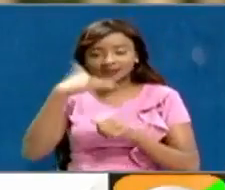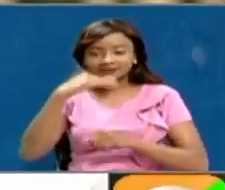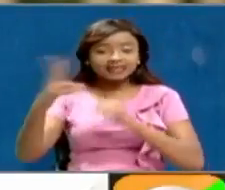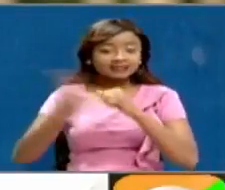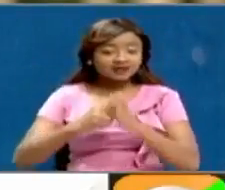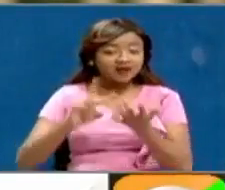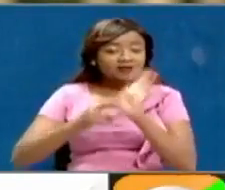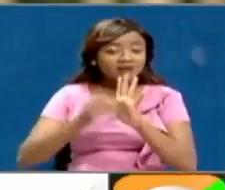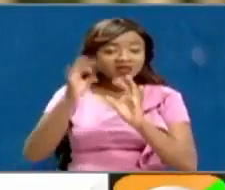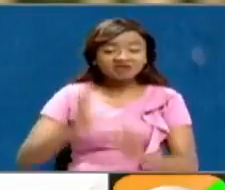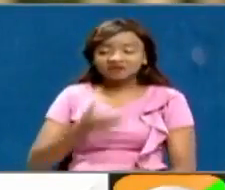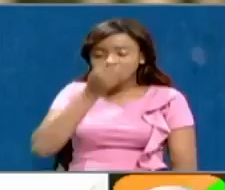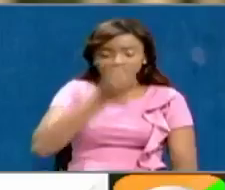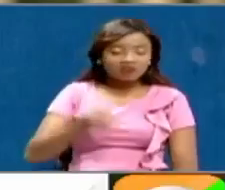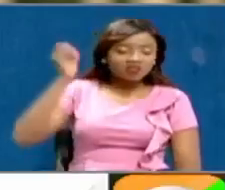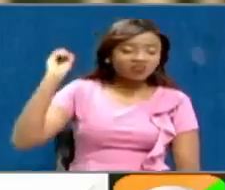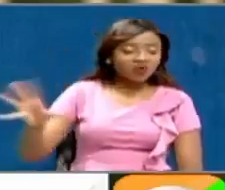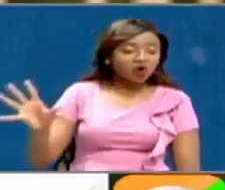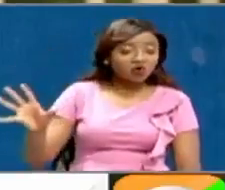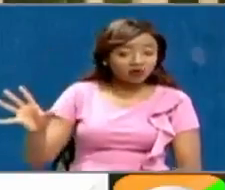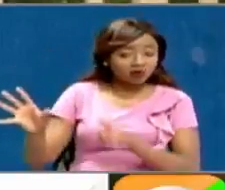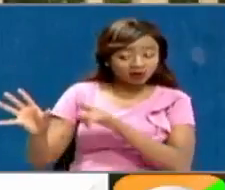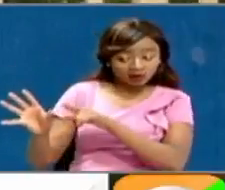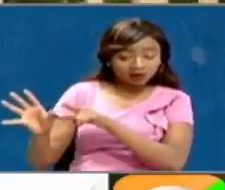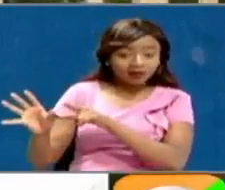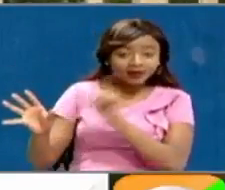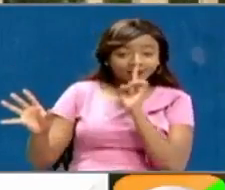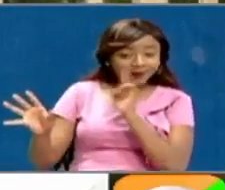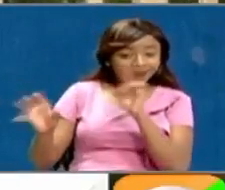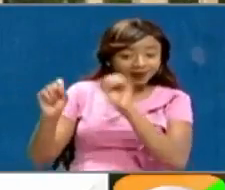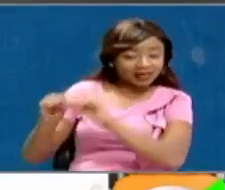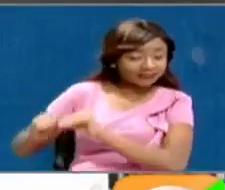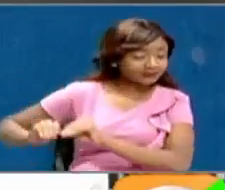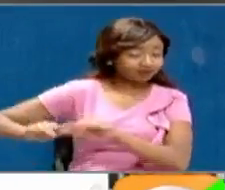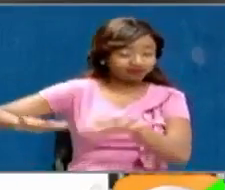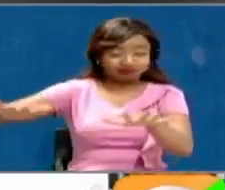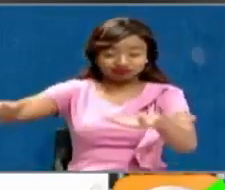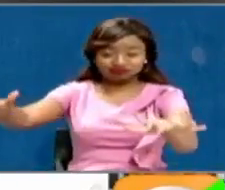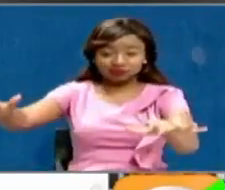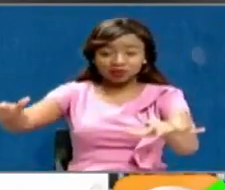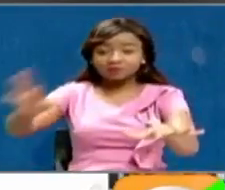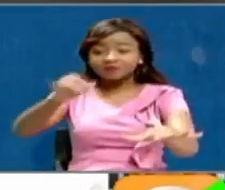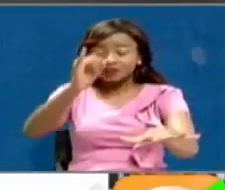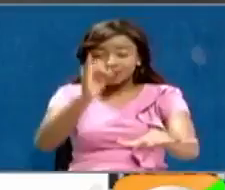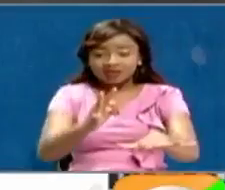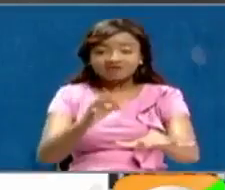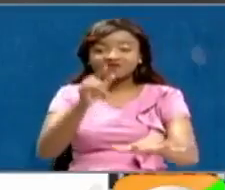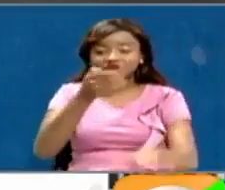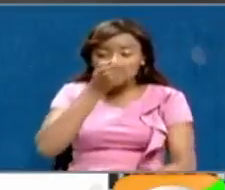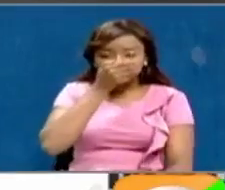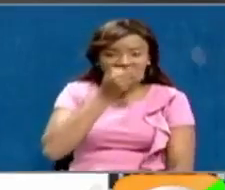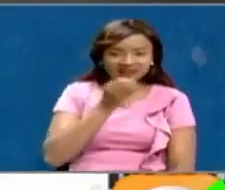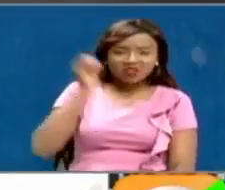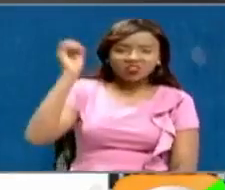that disposing the mask haphazardly is a recipe for an explosion in infections. Those who pick such discarded